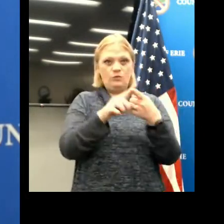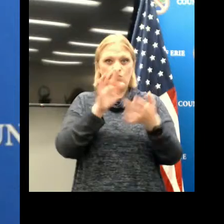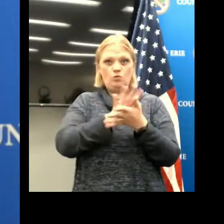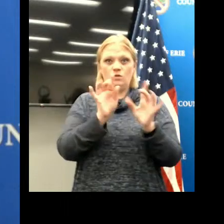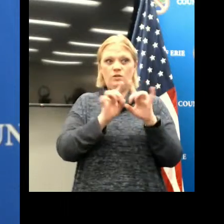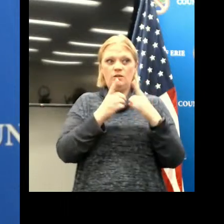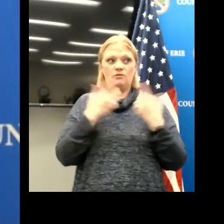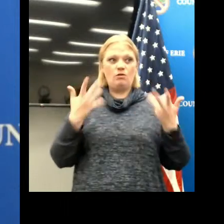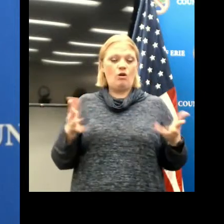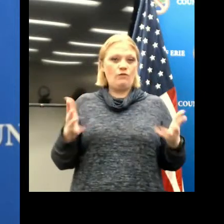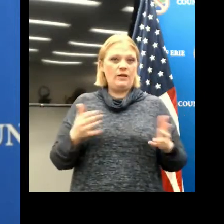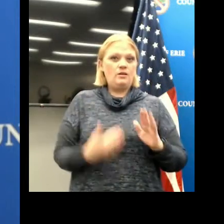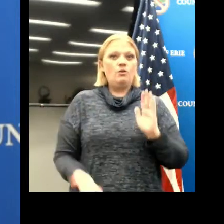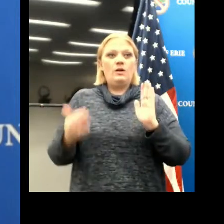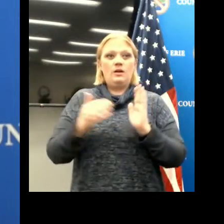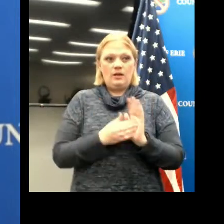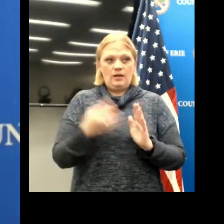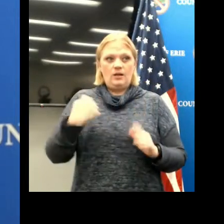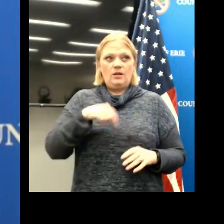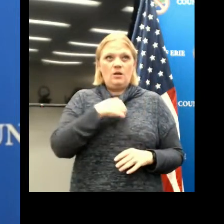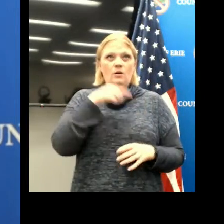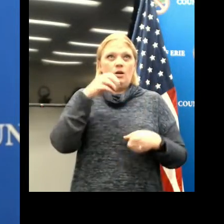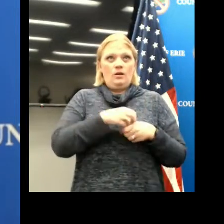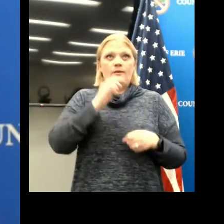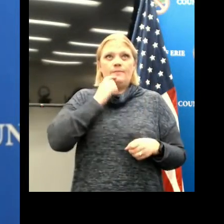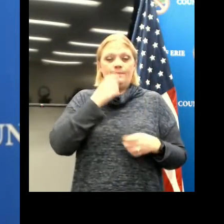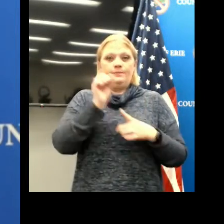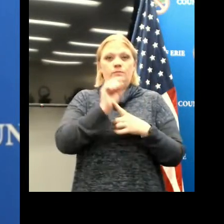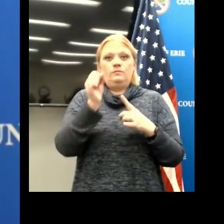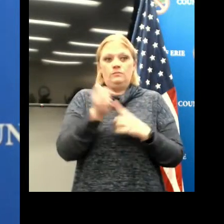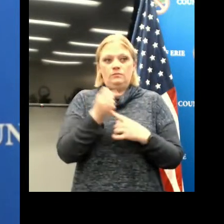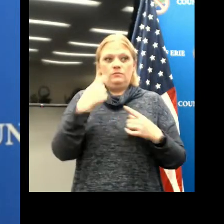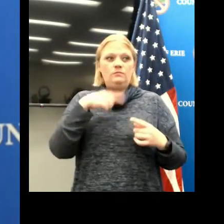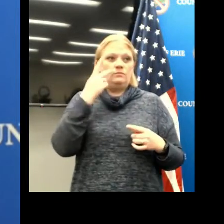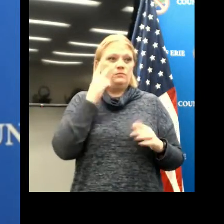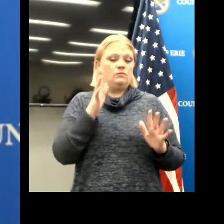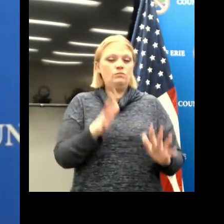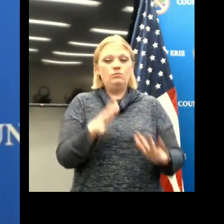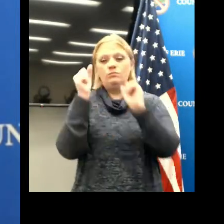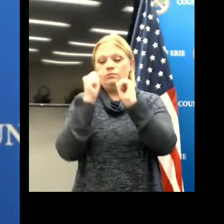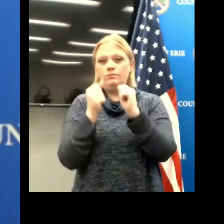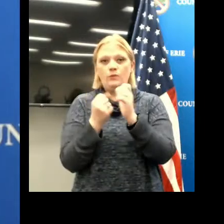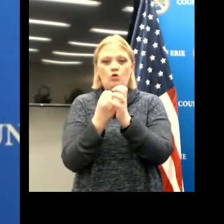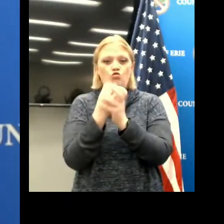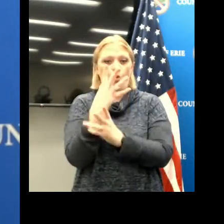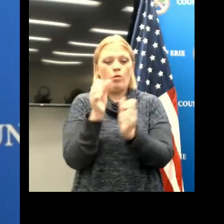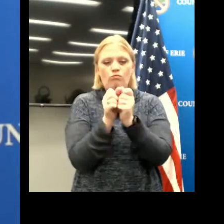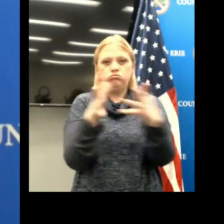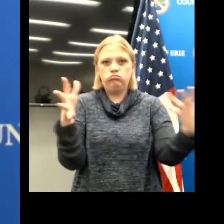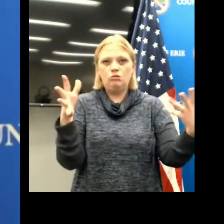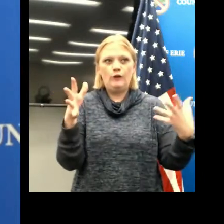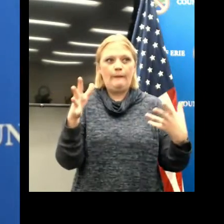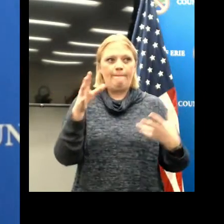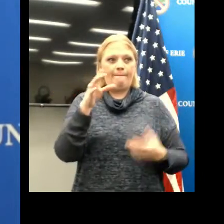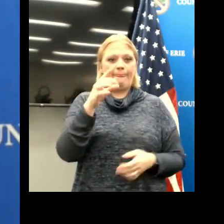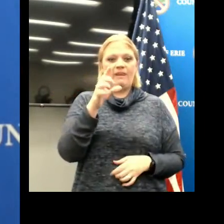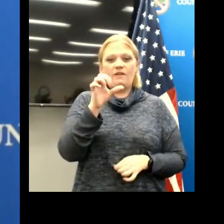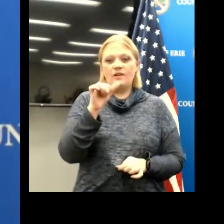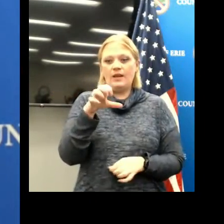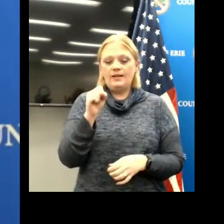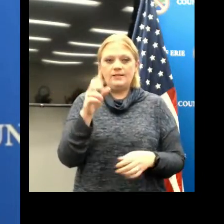already. Once again, we are in a serious situation. We are seeing rapid growth of cases, rapid growth